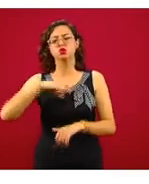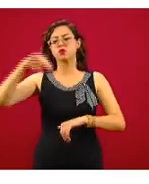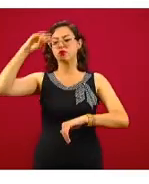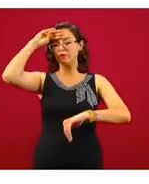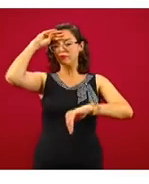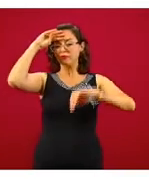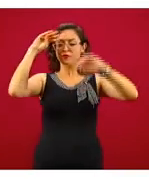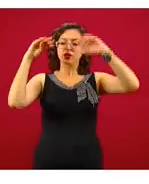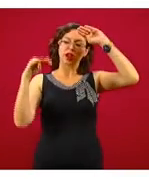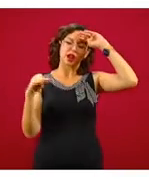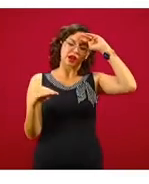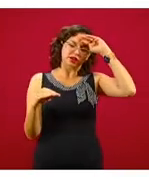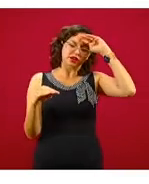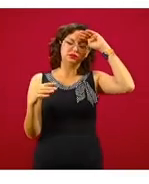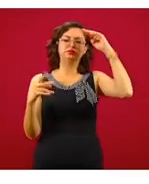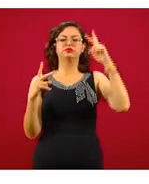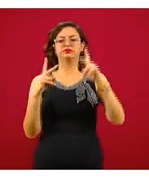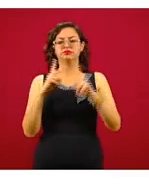COVID-19 caused.